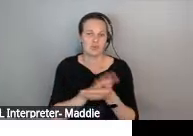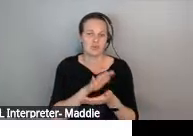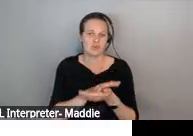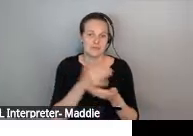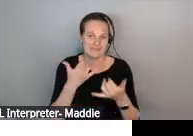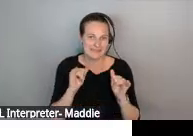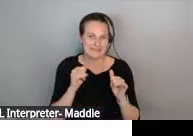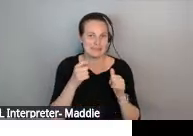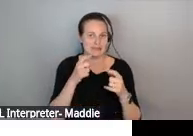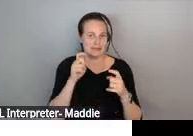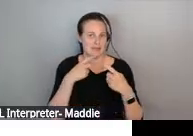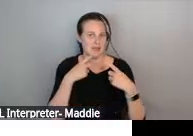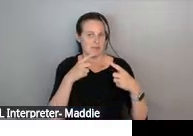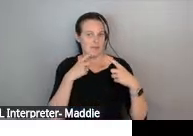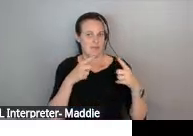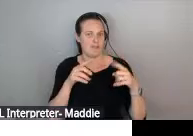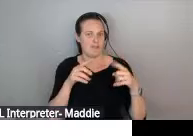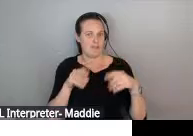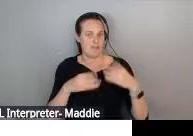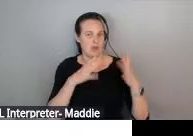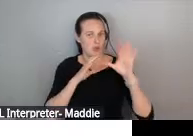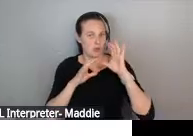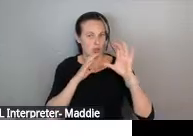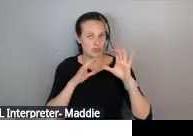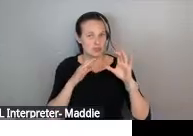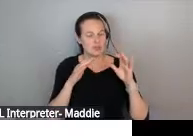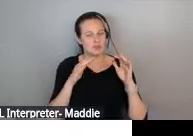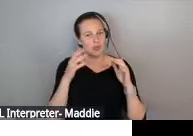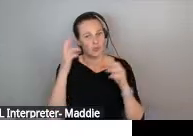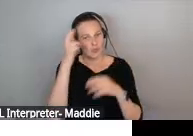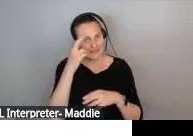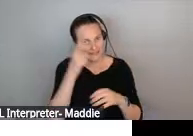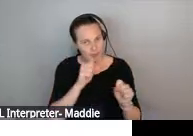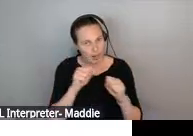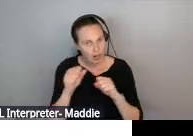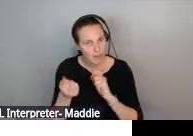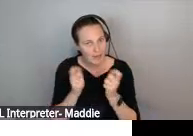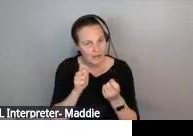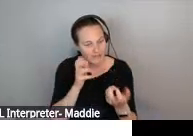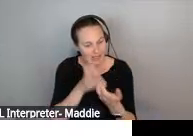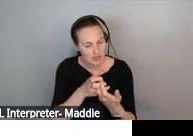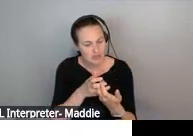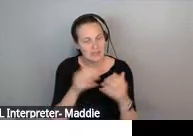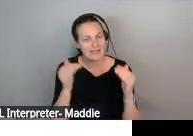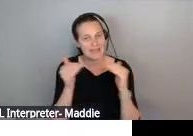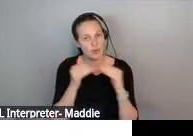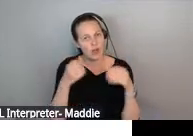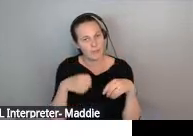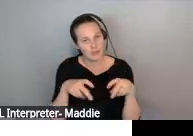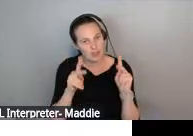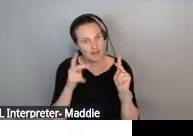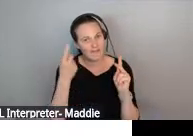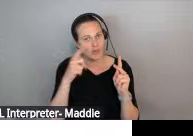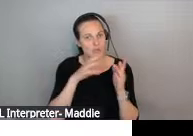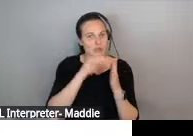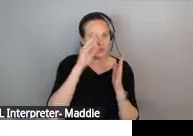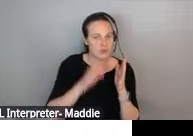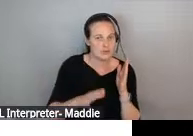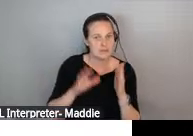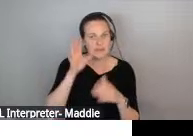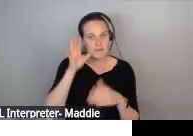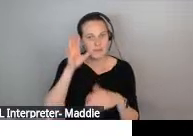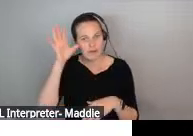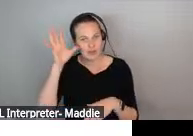communication, reasonable modifications, and an equal opportunity for students and parents with disabilities to participate in all